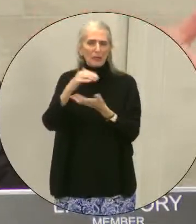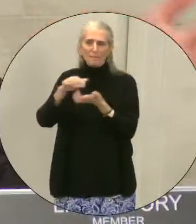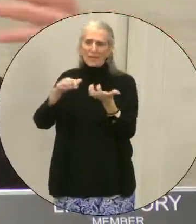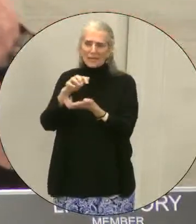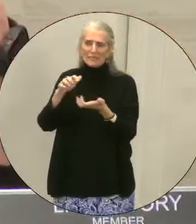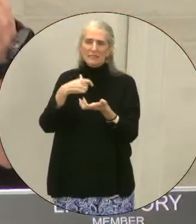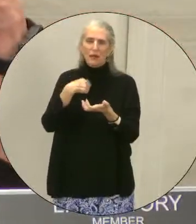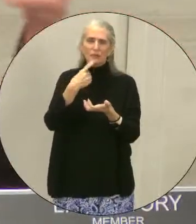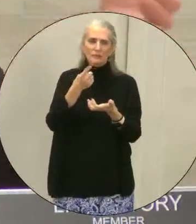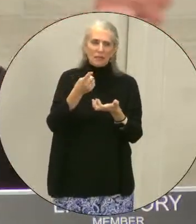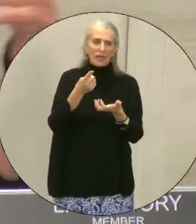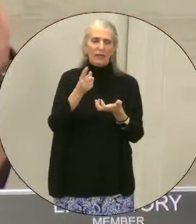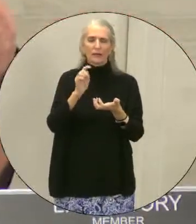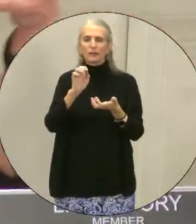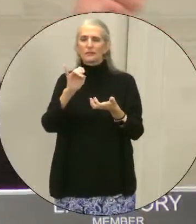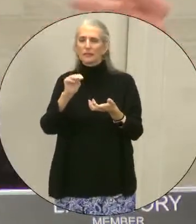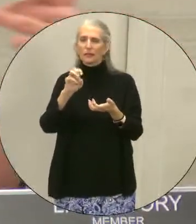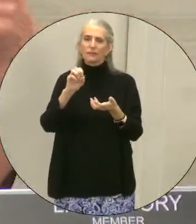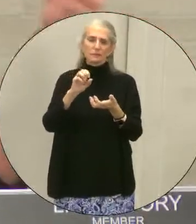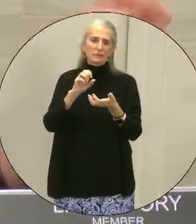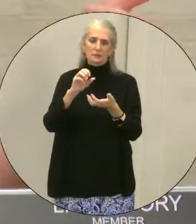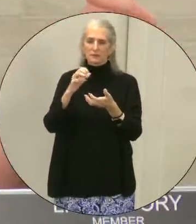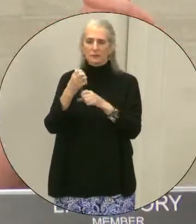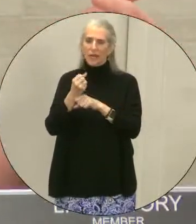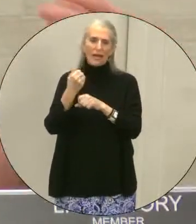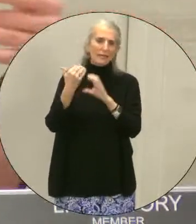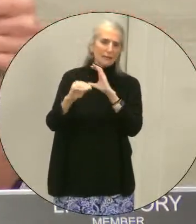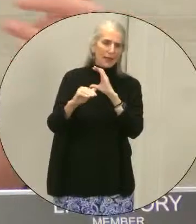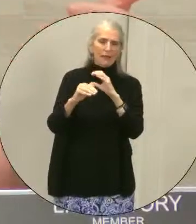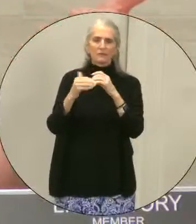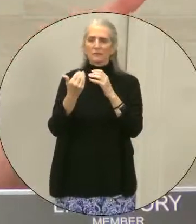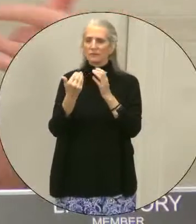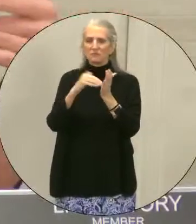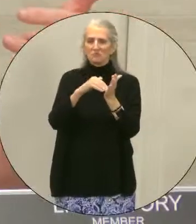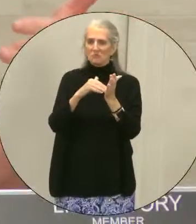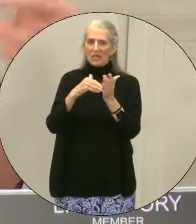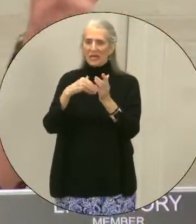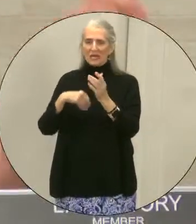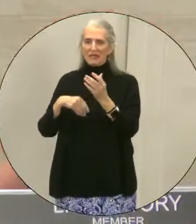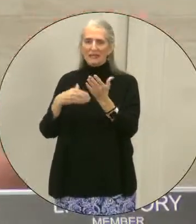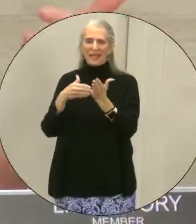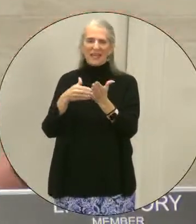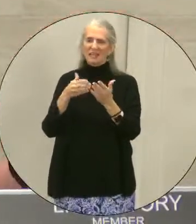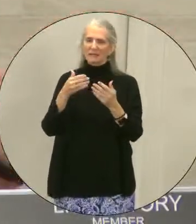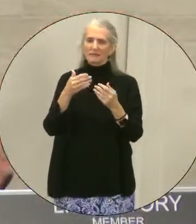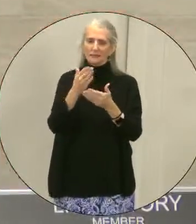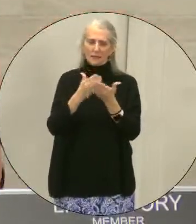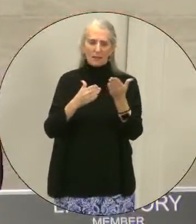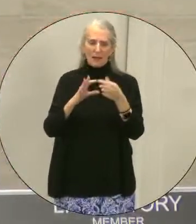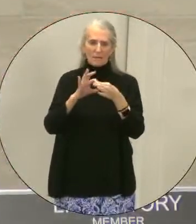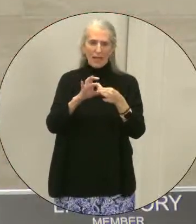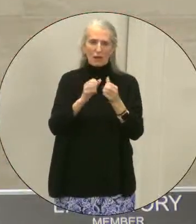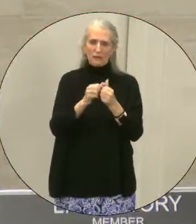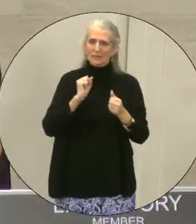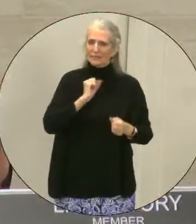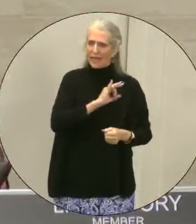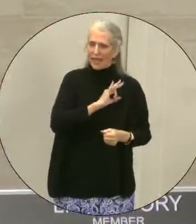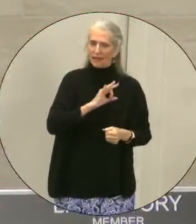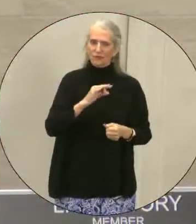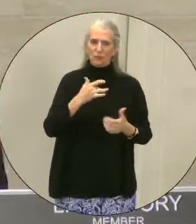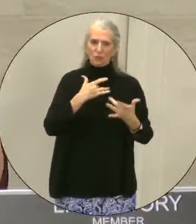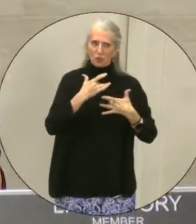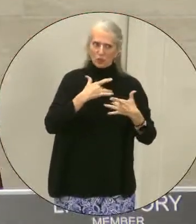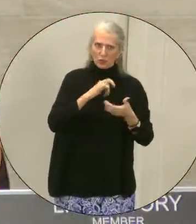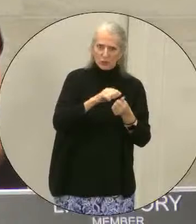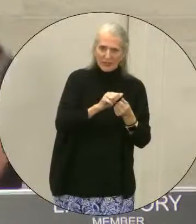say I kind of got emails regarding her, for and against from some prior staff and stuff. So I started having concerns about that. I was like, we need somebody that connects with